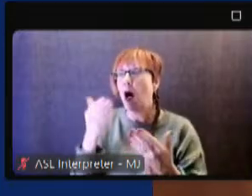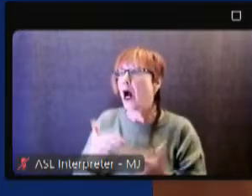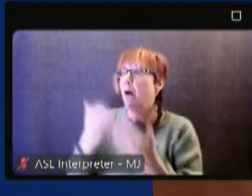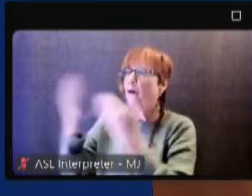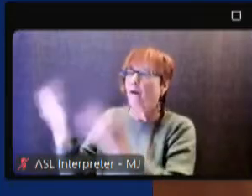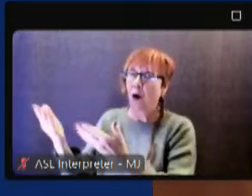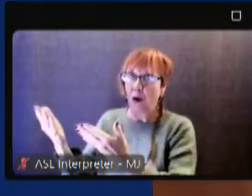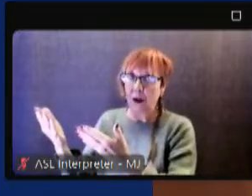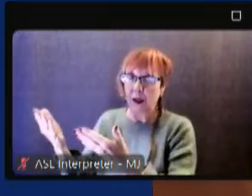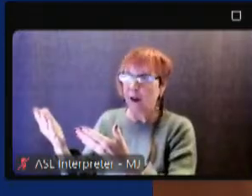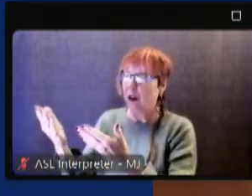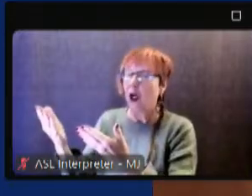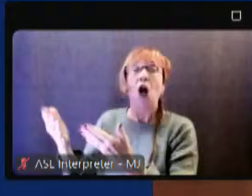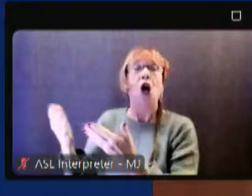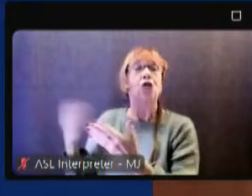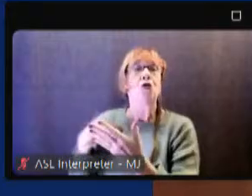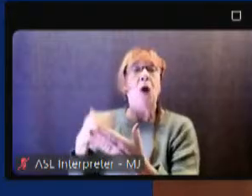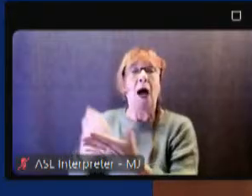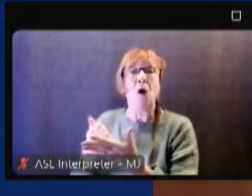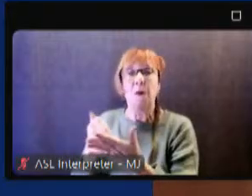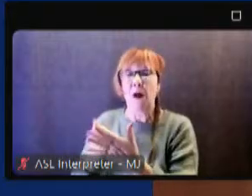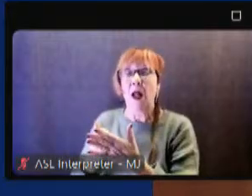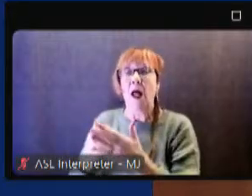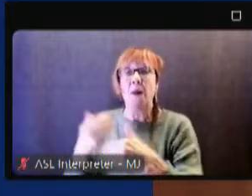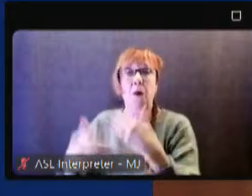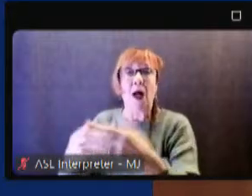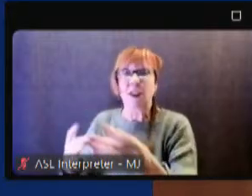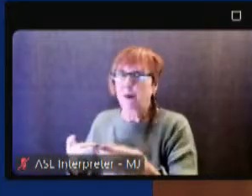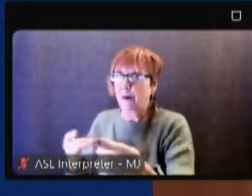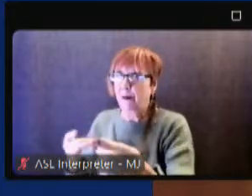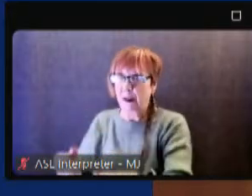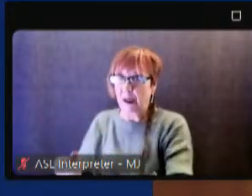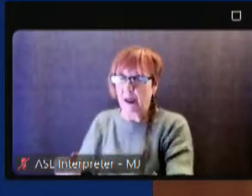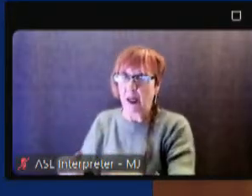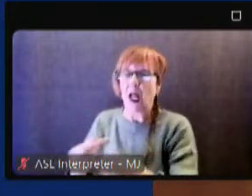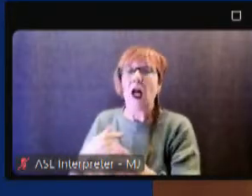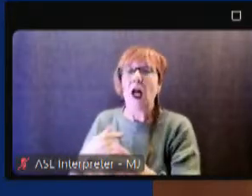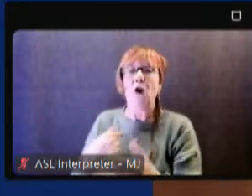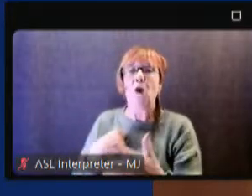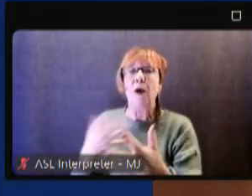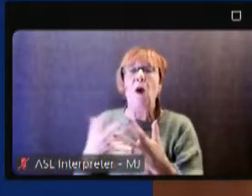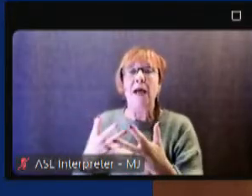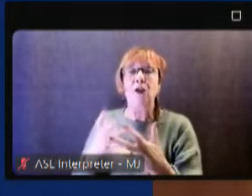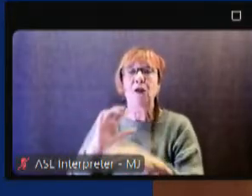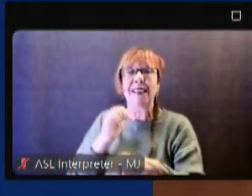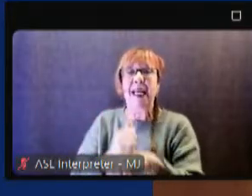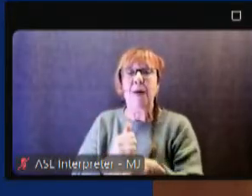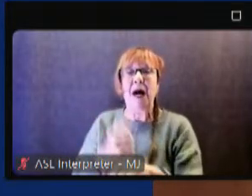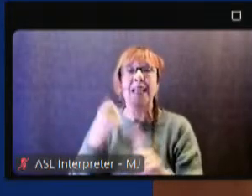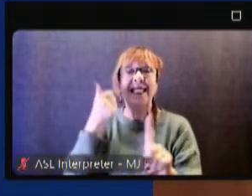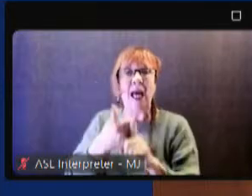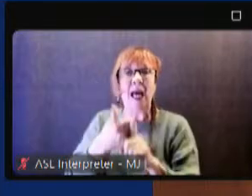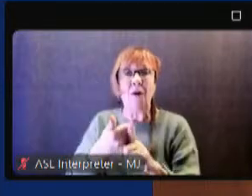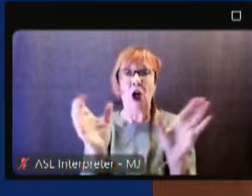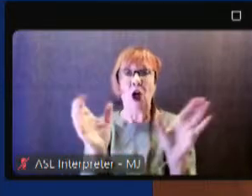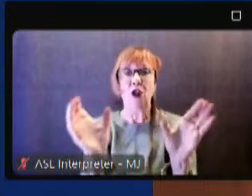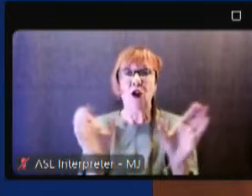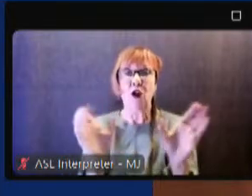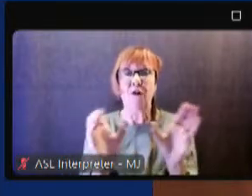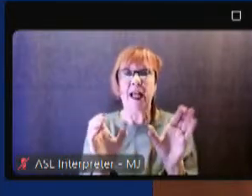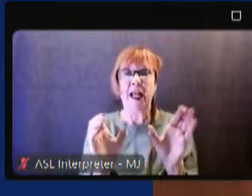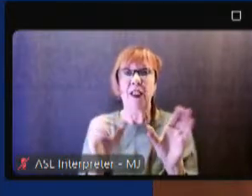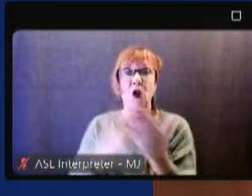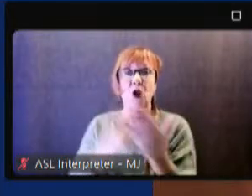my motion directs LA County Public Works to design and implement a self-certification pilot program for single-family